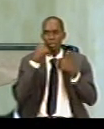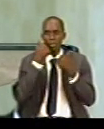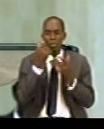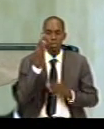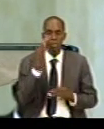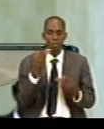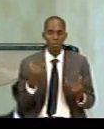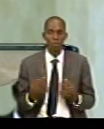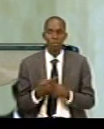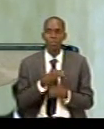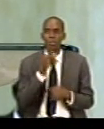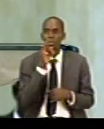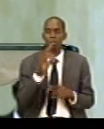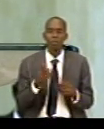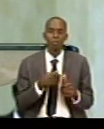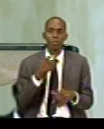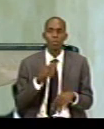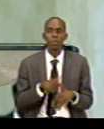time